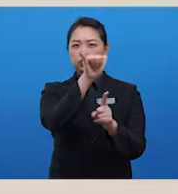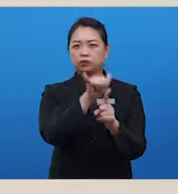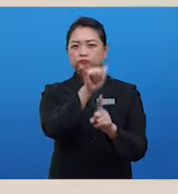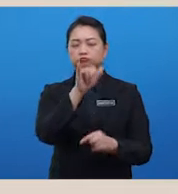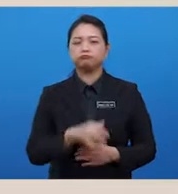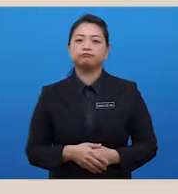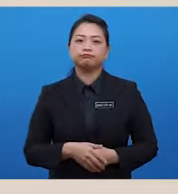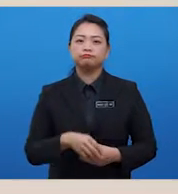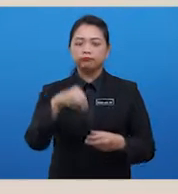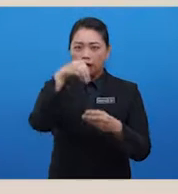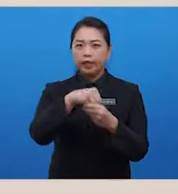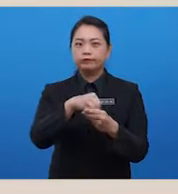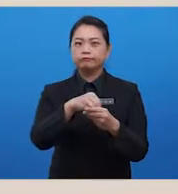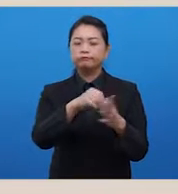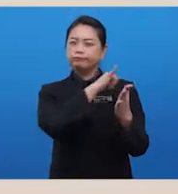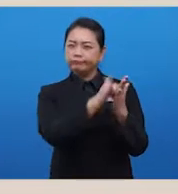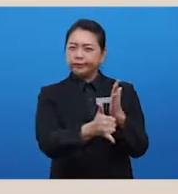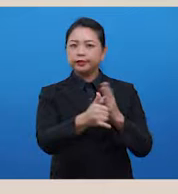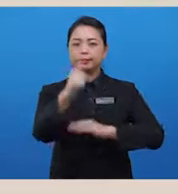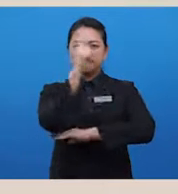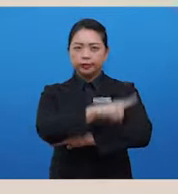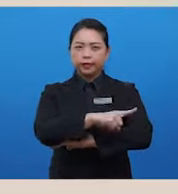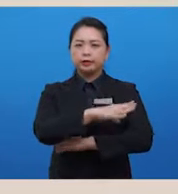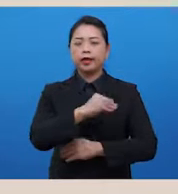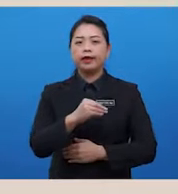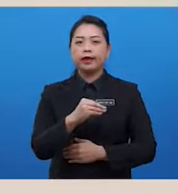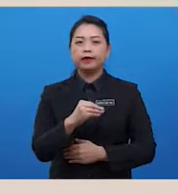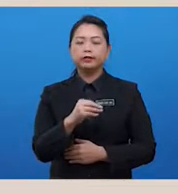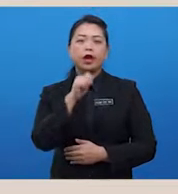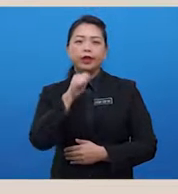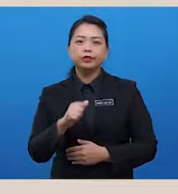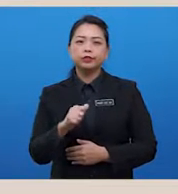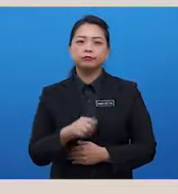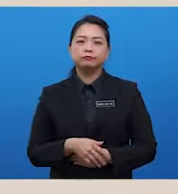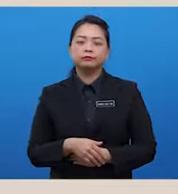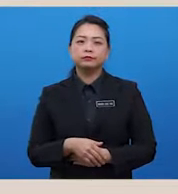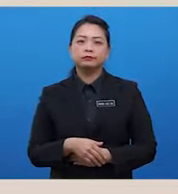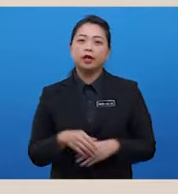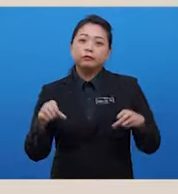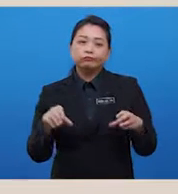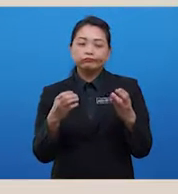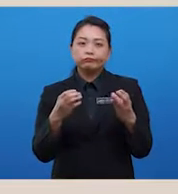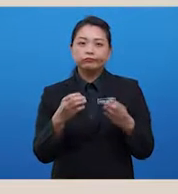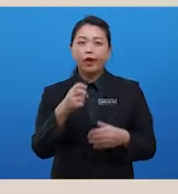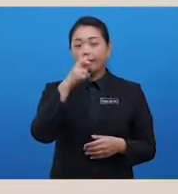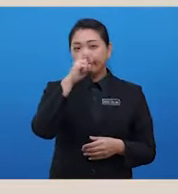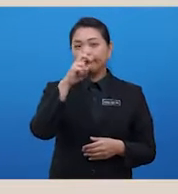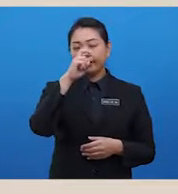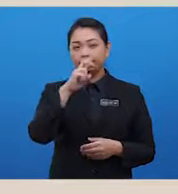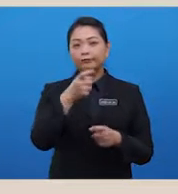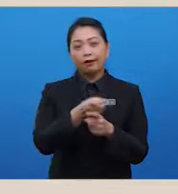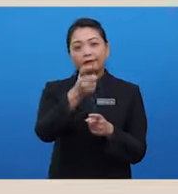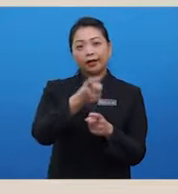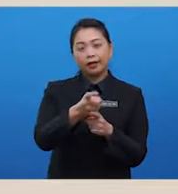Now, in this day and age, to poke fun and to cause a person to be